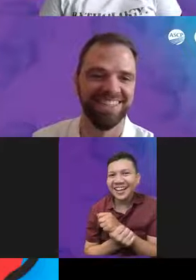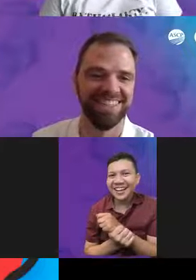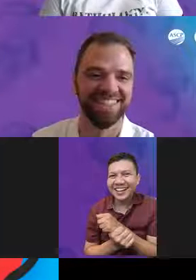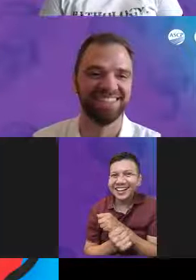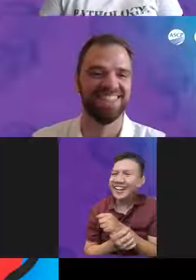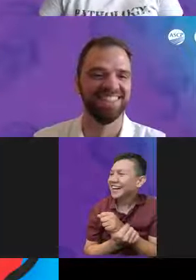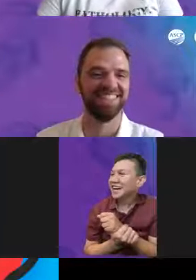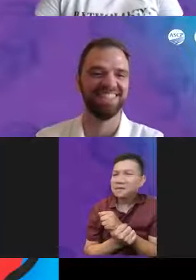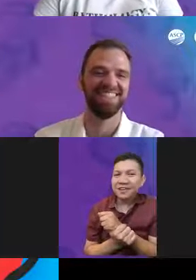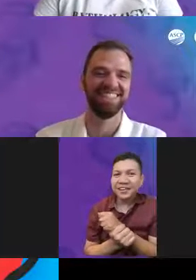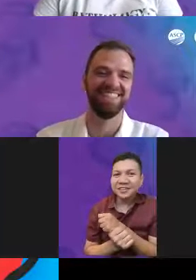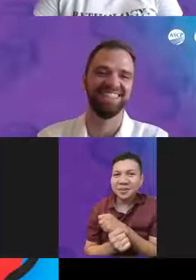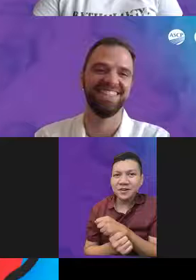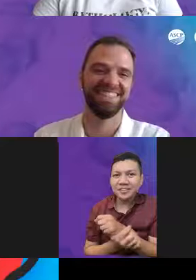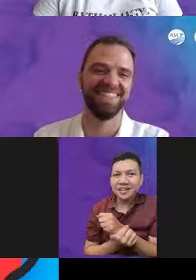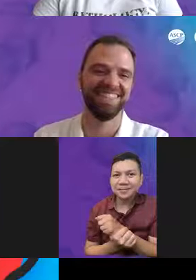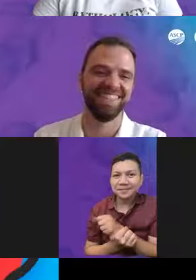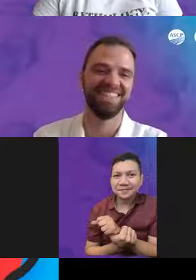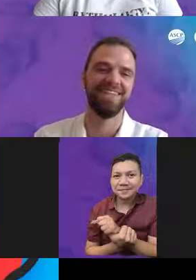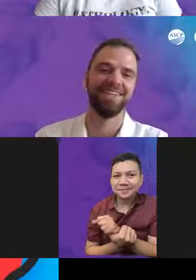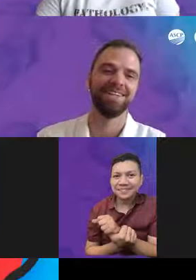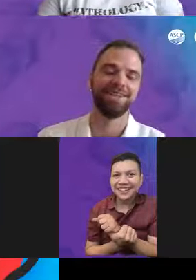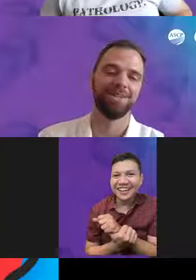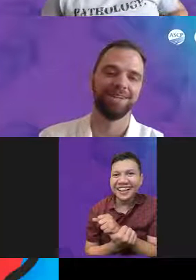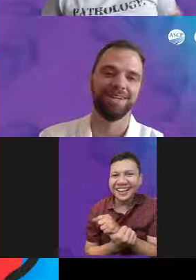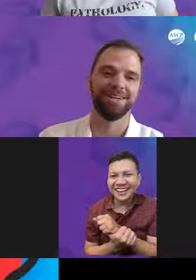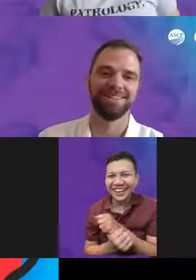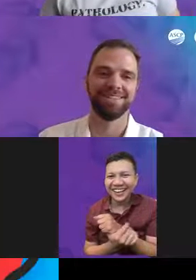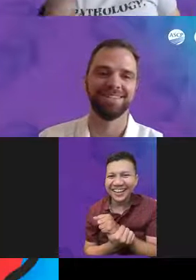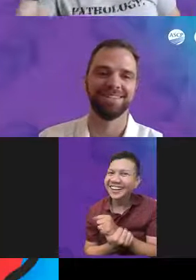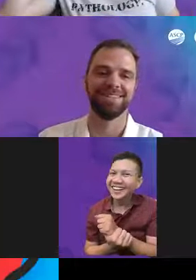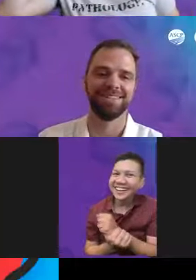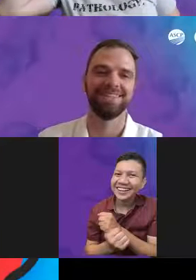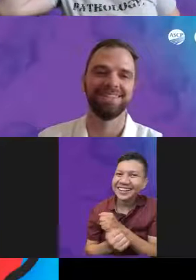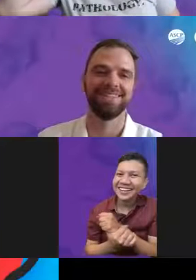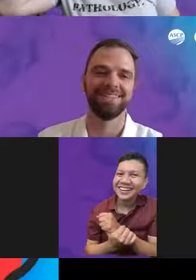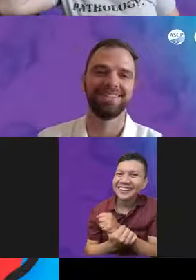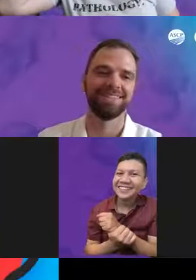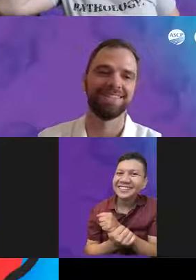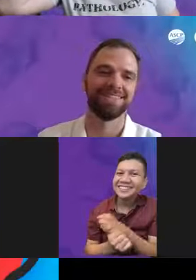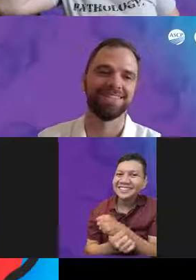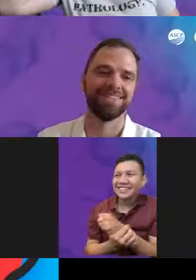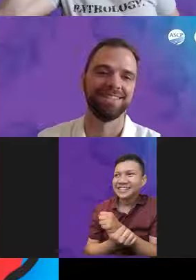too. And we're going to get donuts now. Yes. Yeah. If anybody,